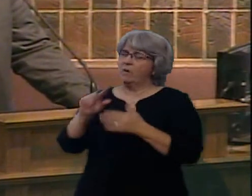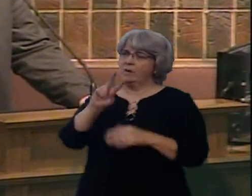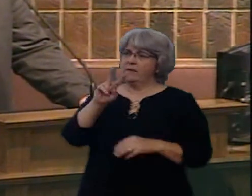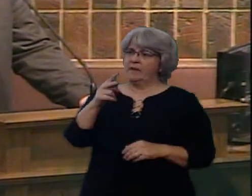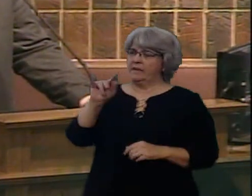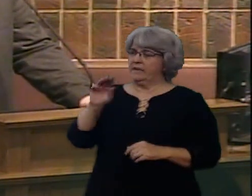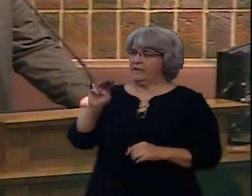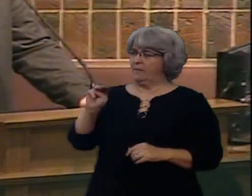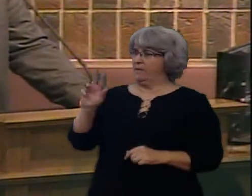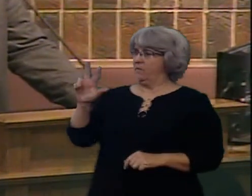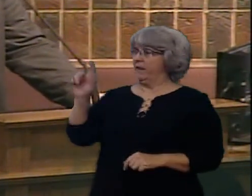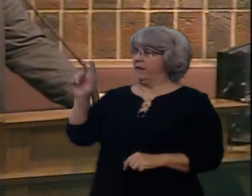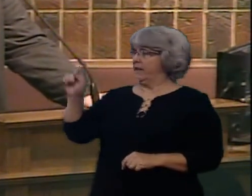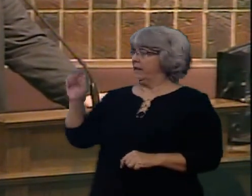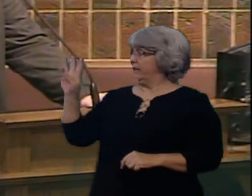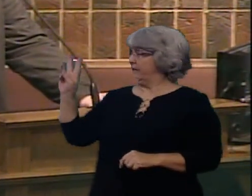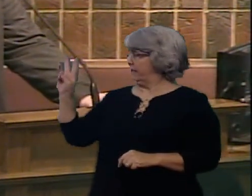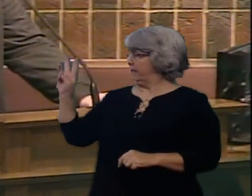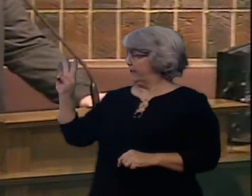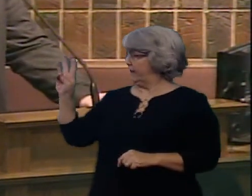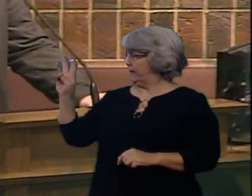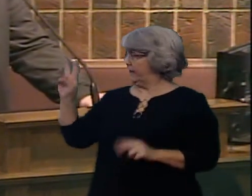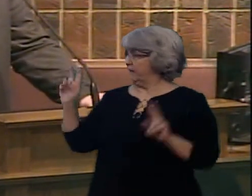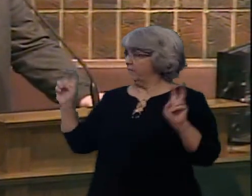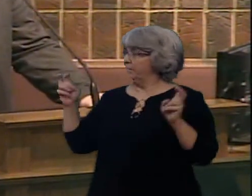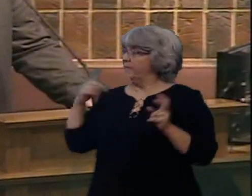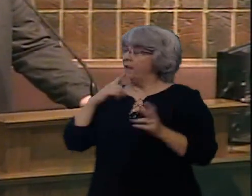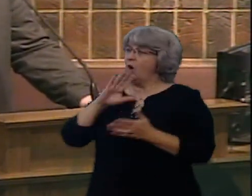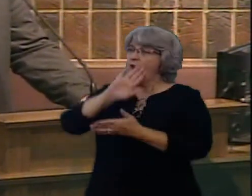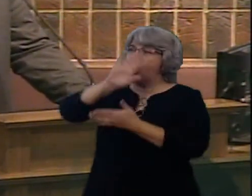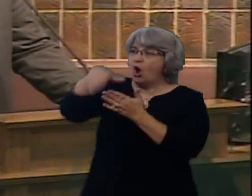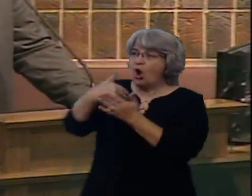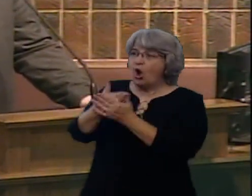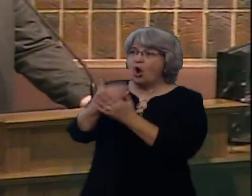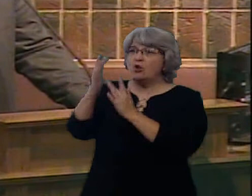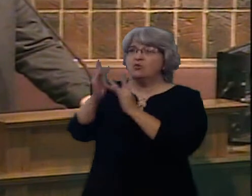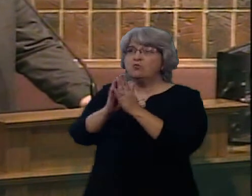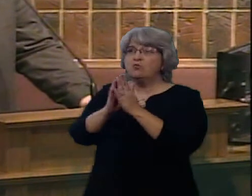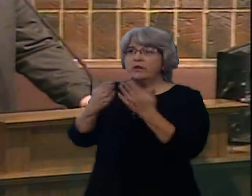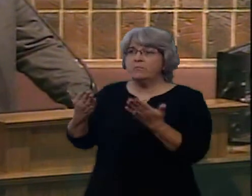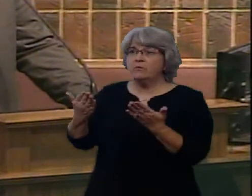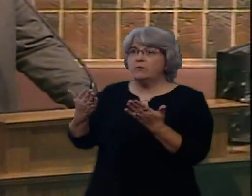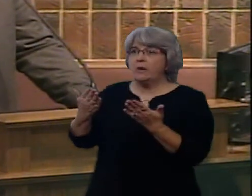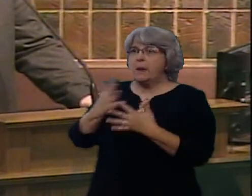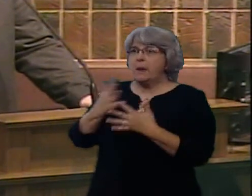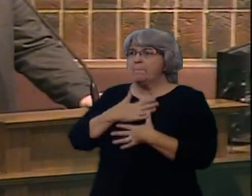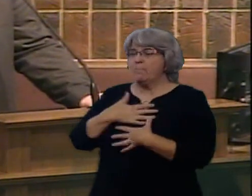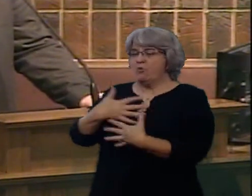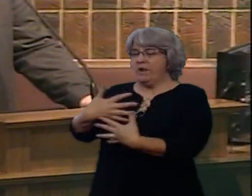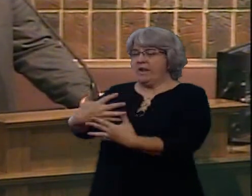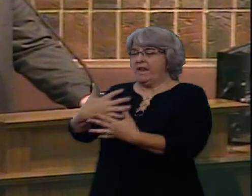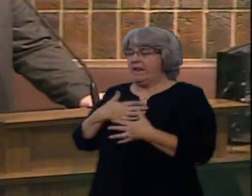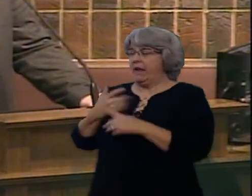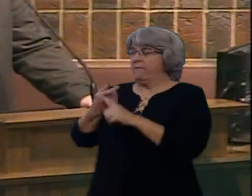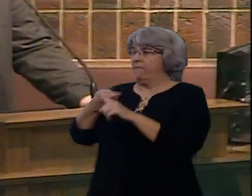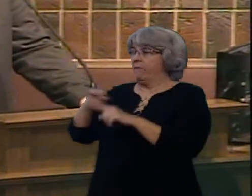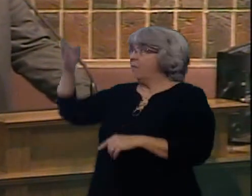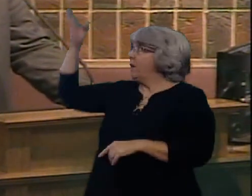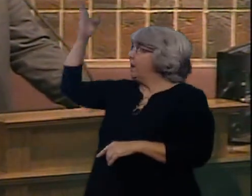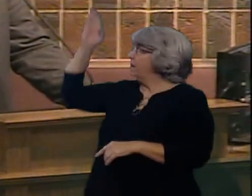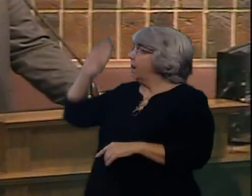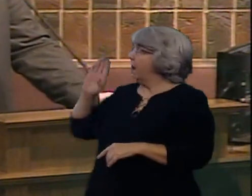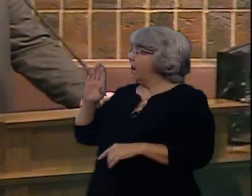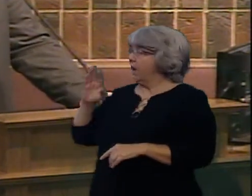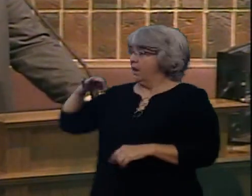verse 16 says, all scripture is breathed out by God and profitable for teaching,